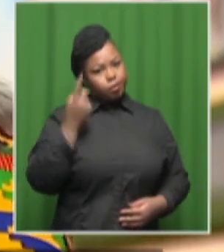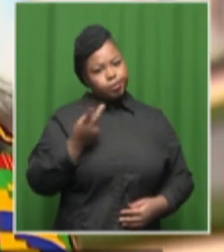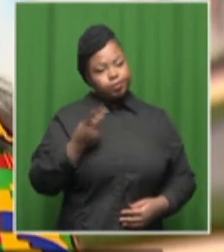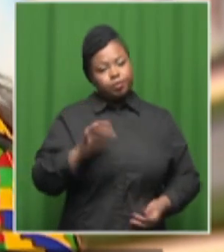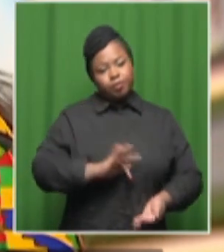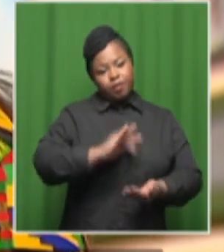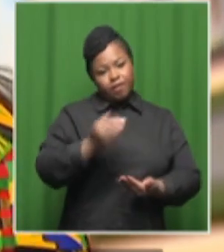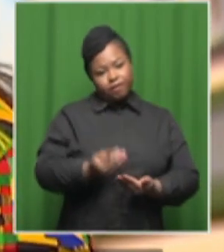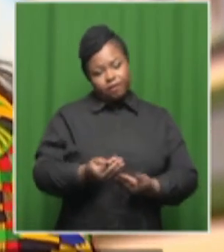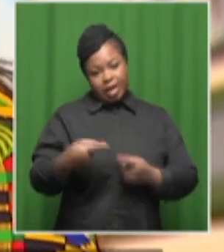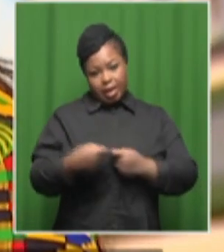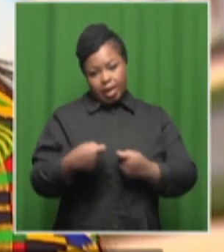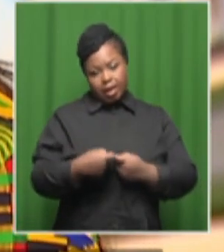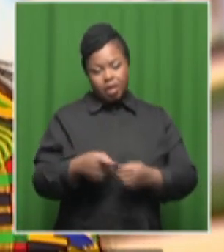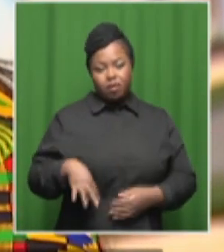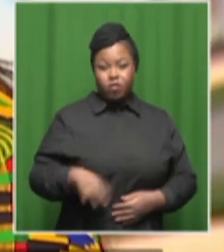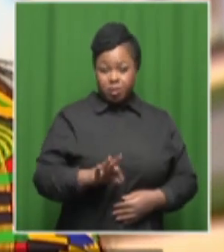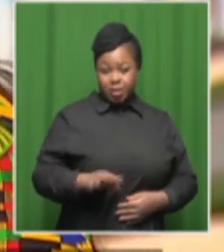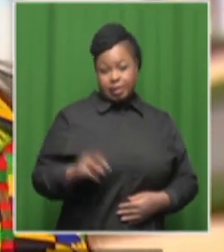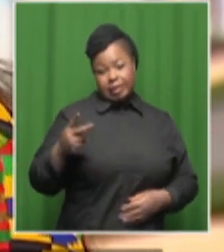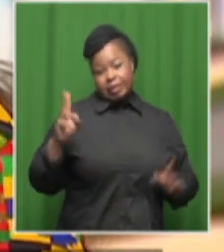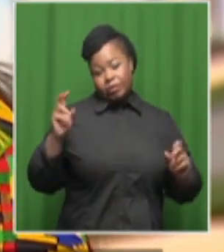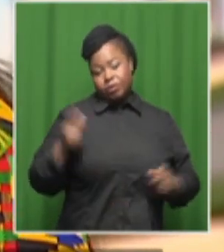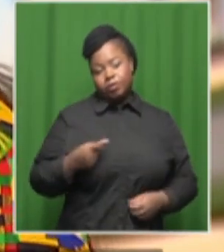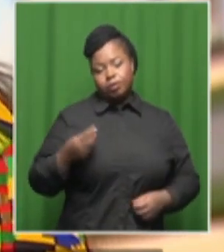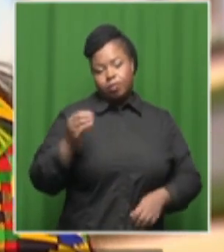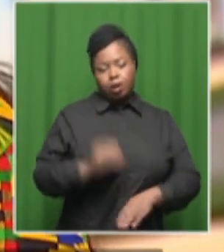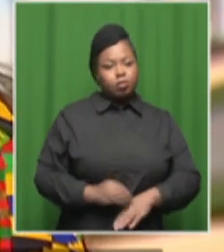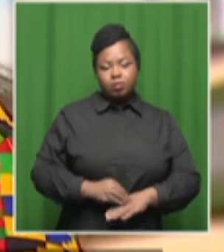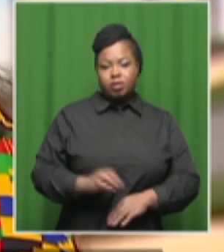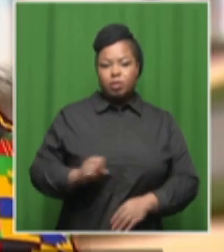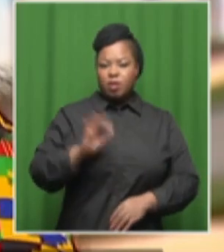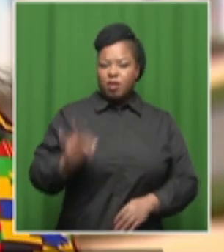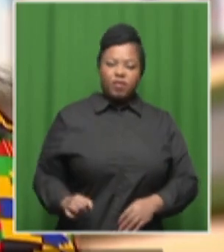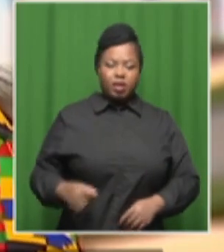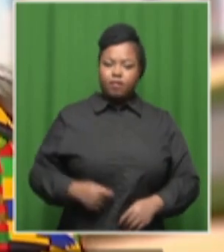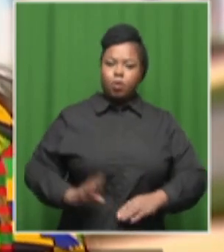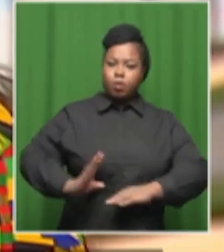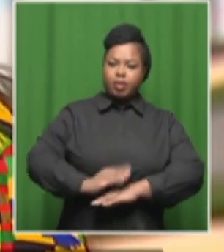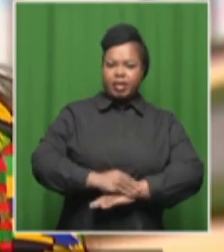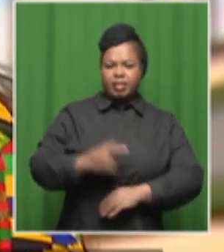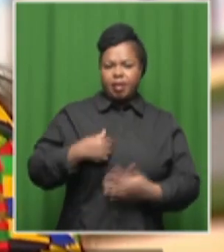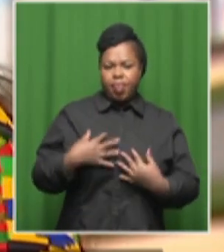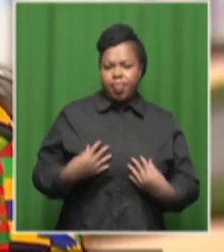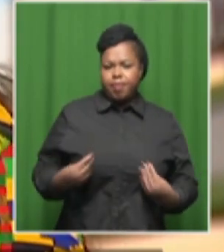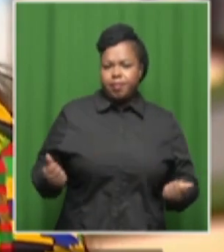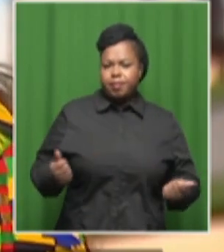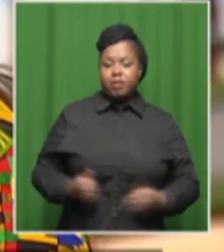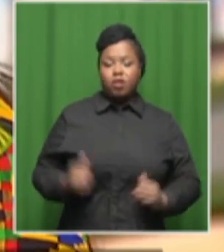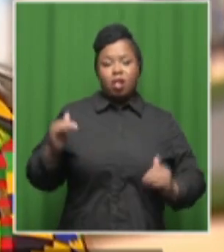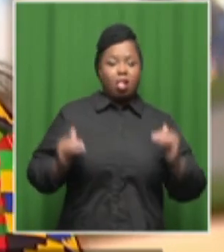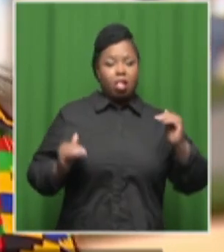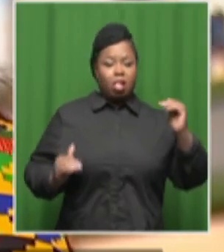as affordability is one of the issues that we grapple with in this country when it comes to cancer treatment. I'm just looking at inequalities